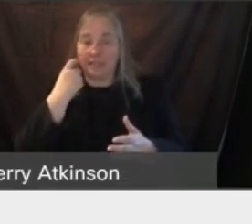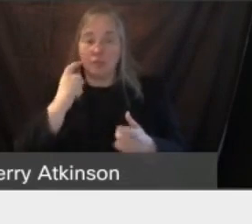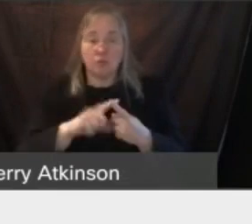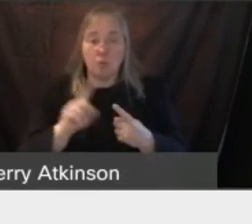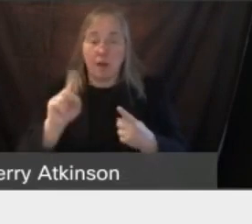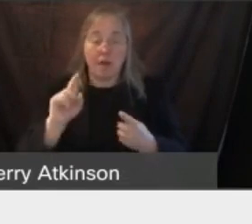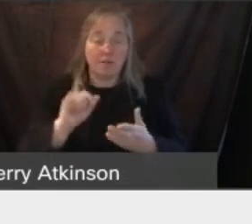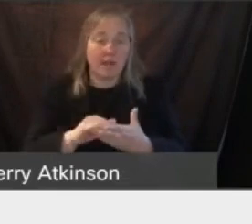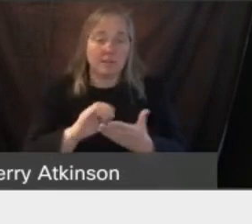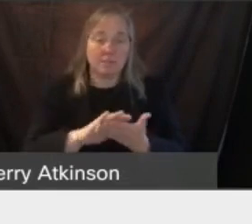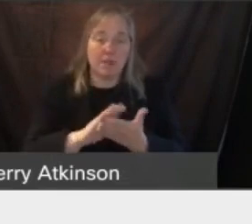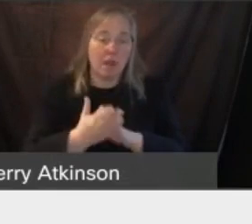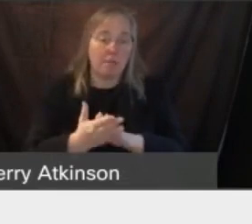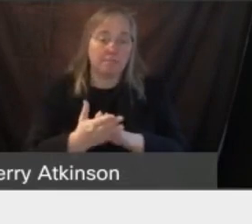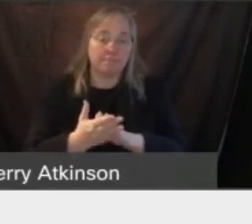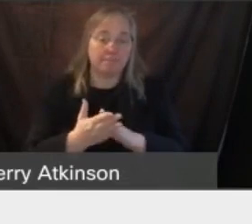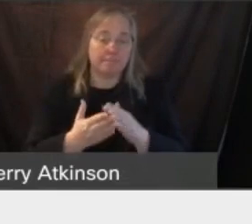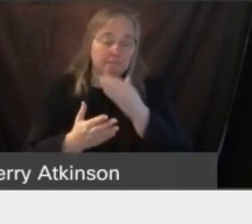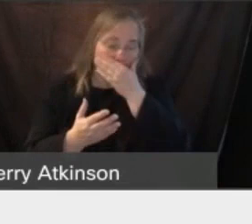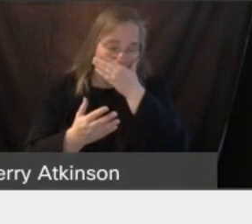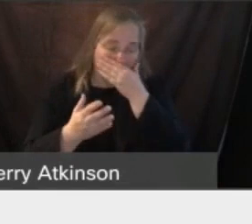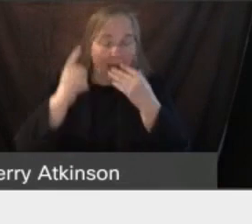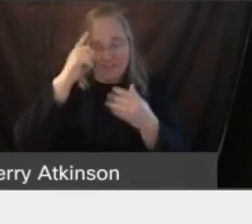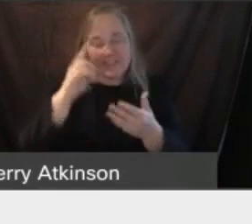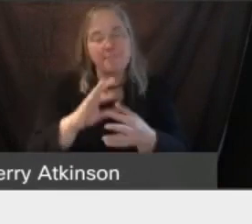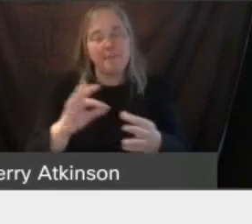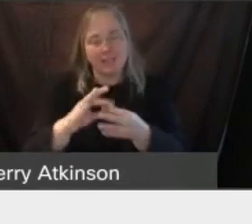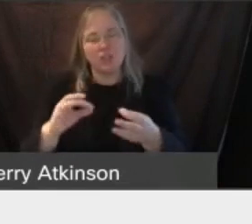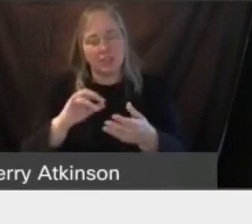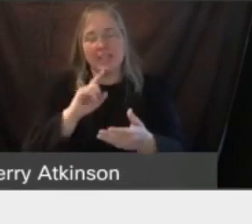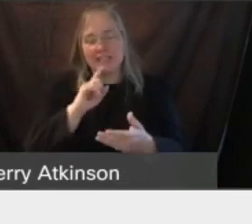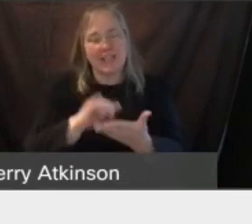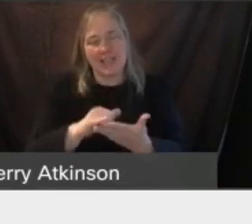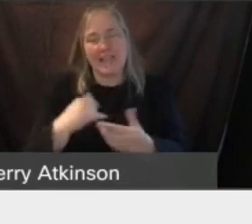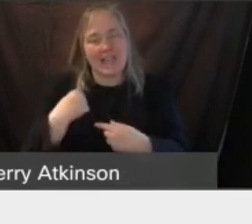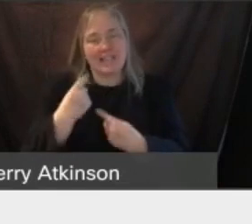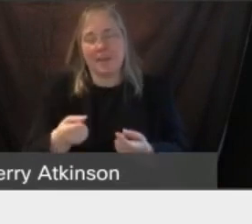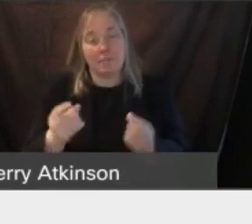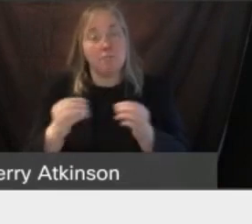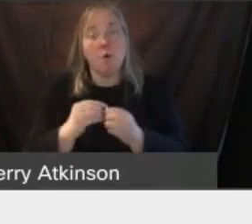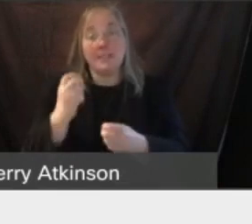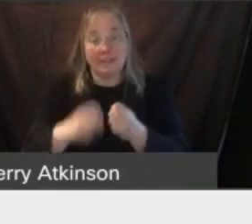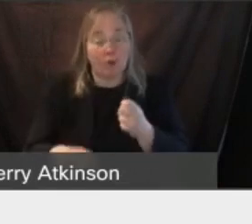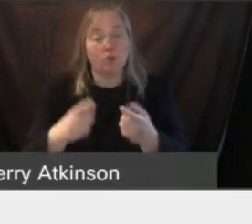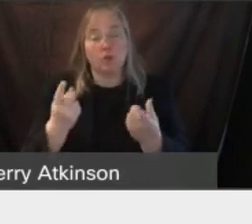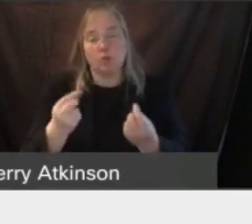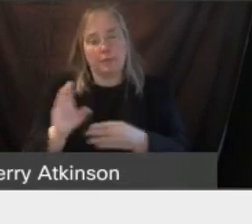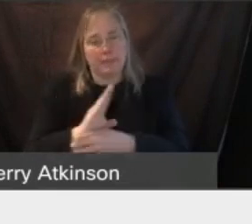has become, I think the message is that it's been a little bit more difficult to do business. I mean, I think over the